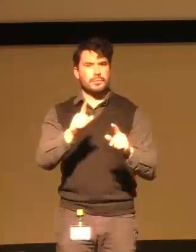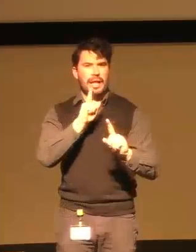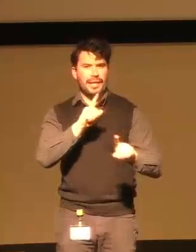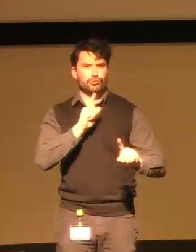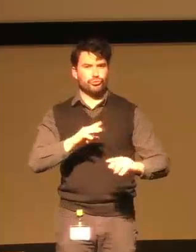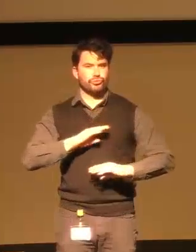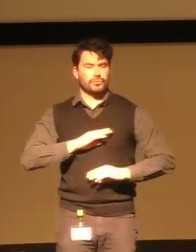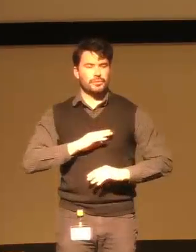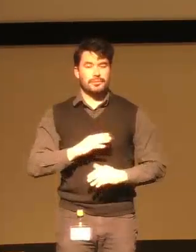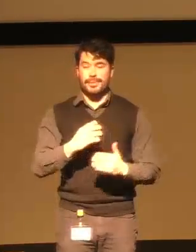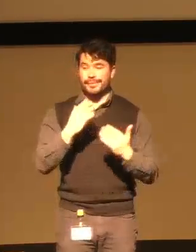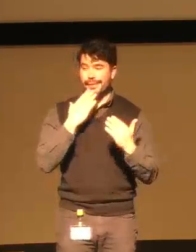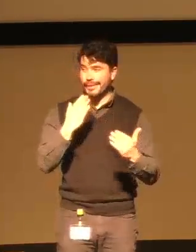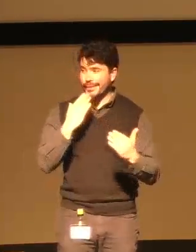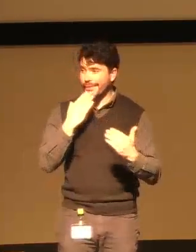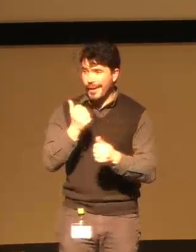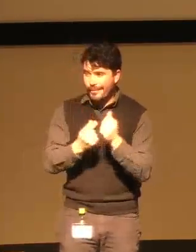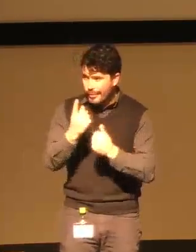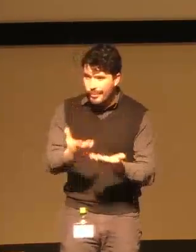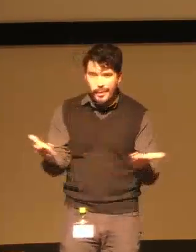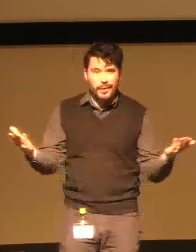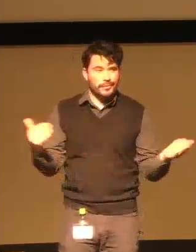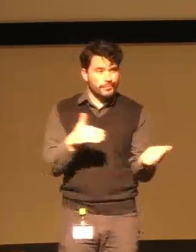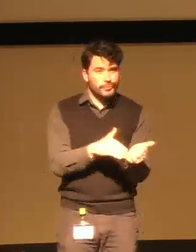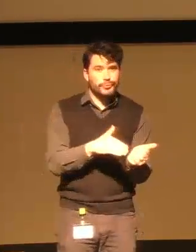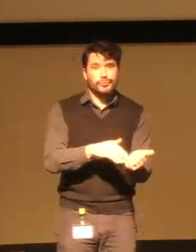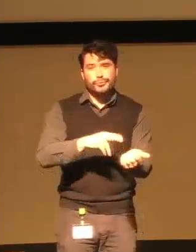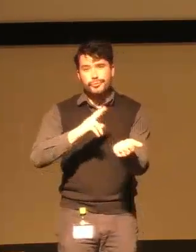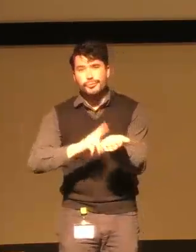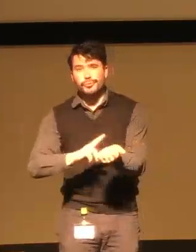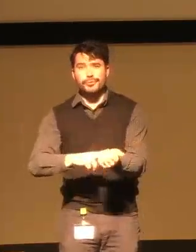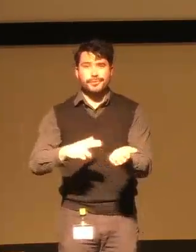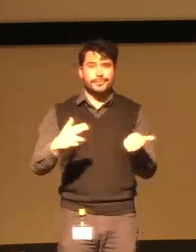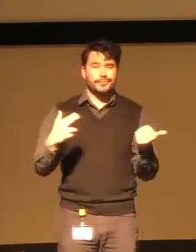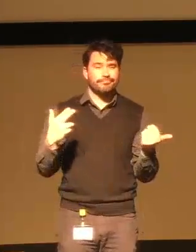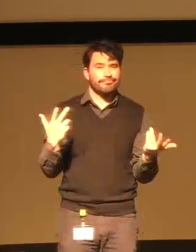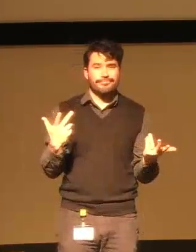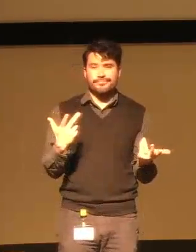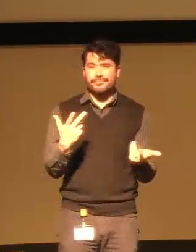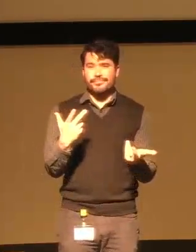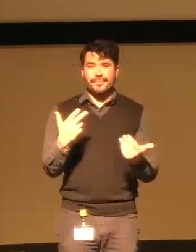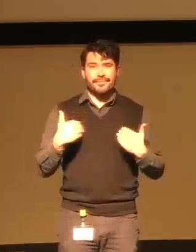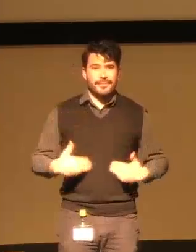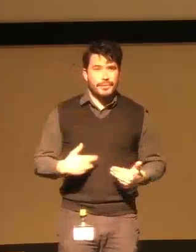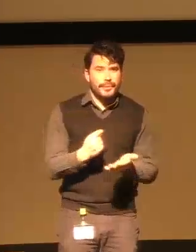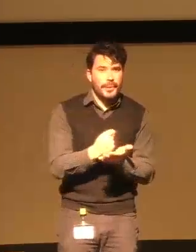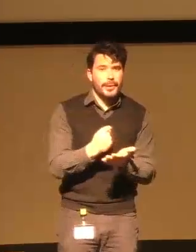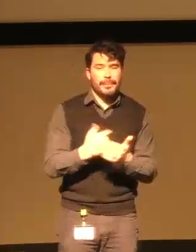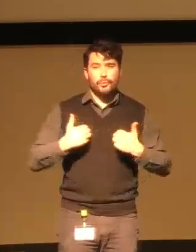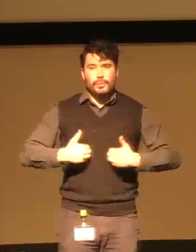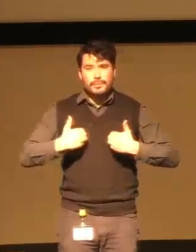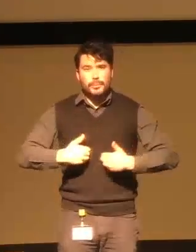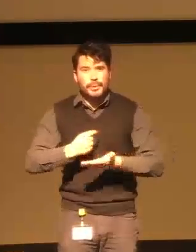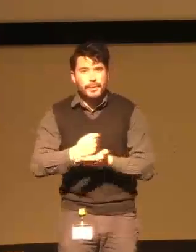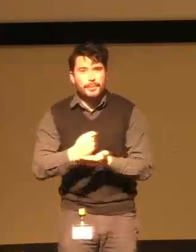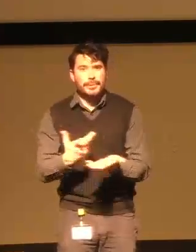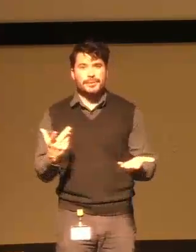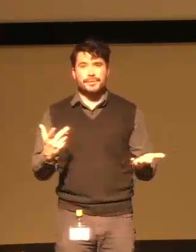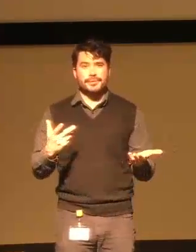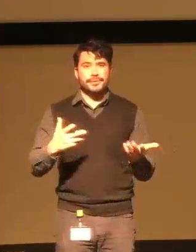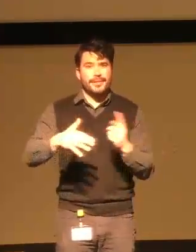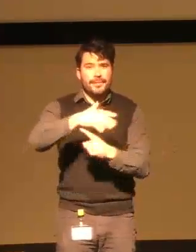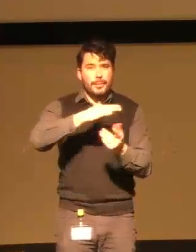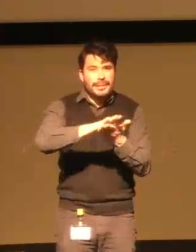our providers, all our nurses, our physicians, physical therapists, respiratory therapists, and environmental